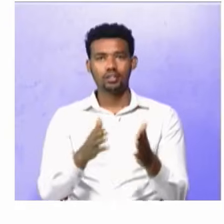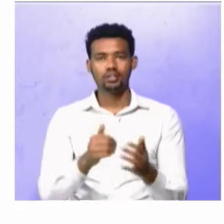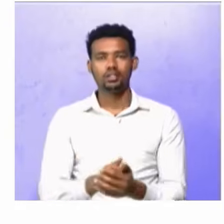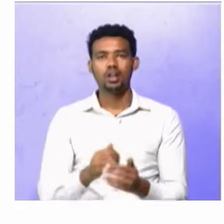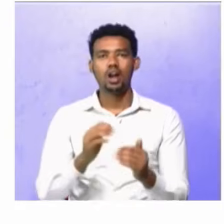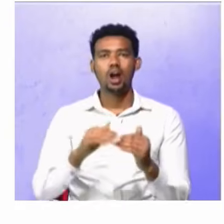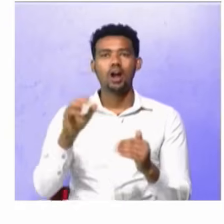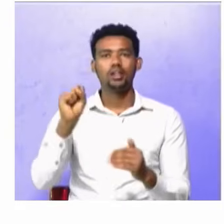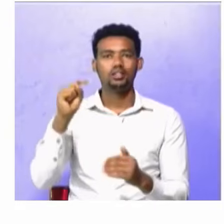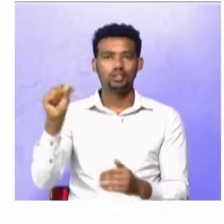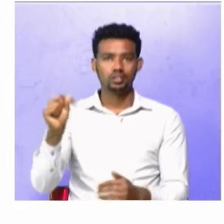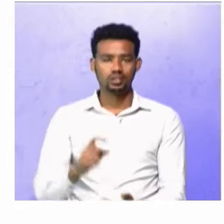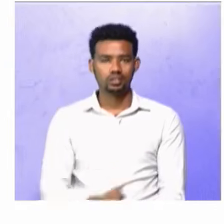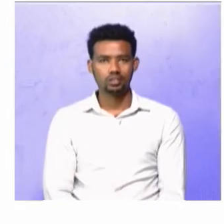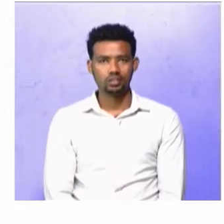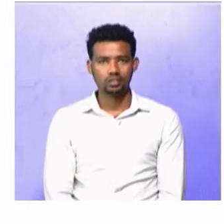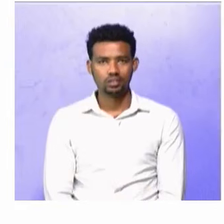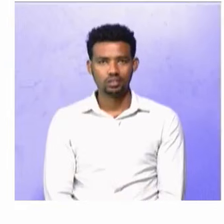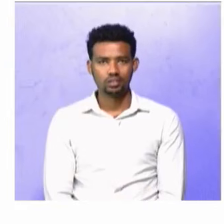highest.